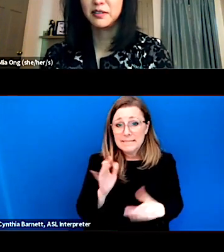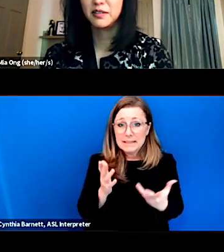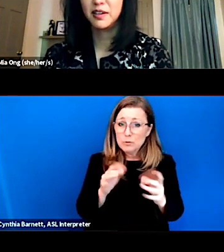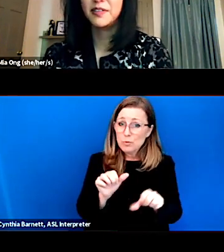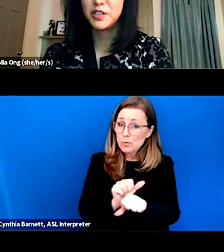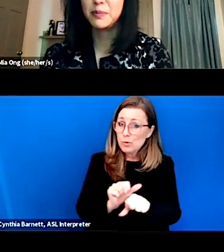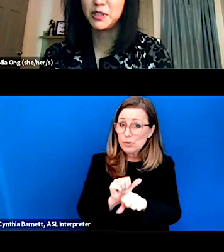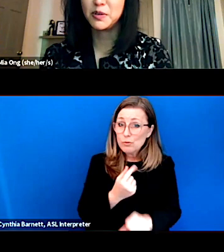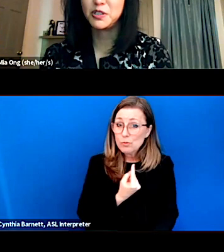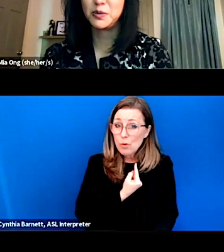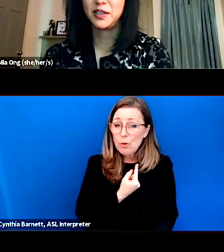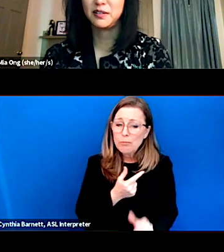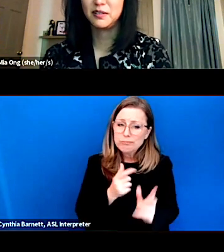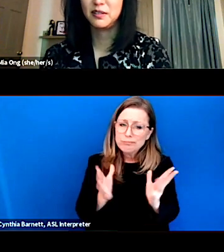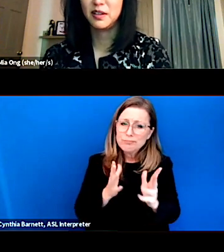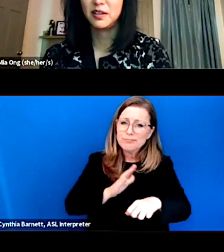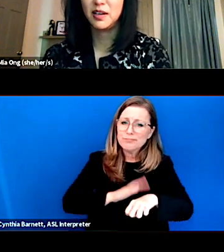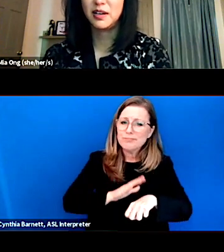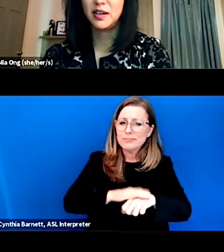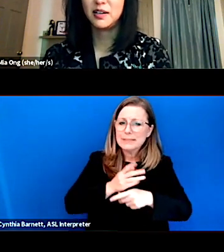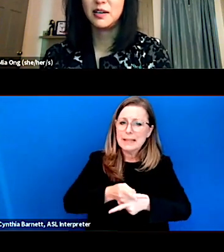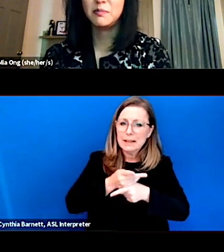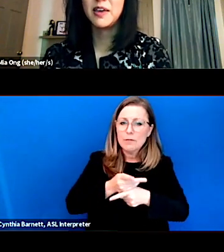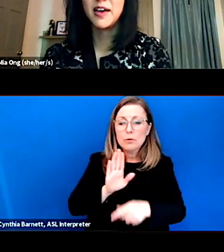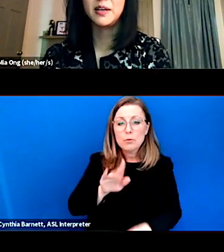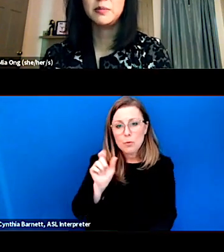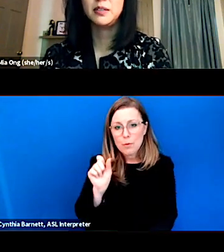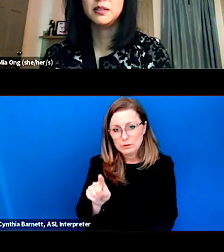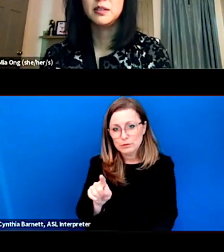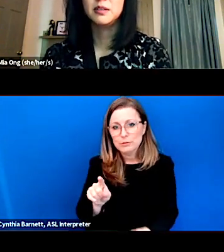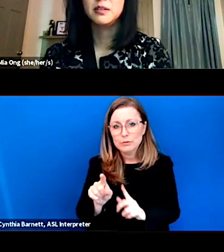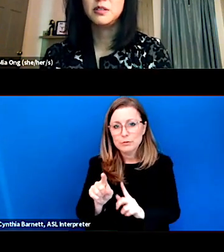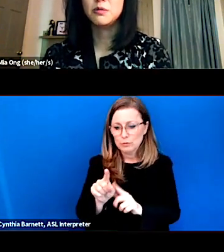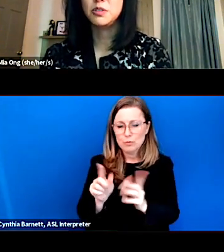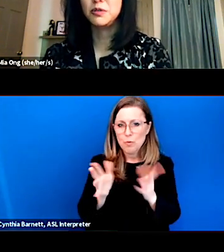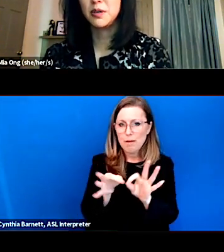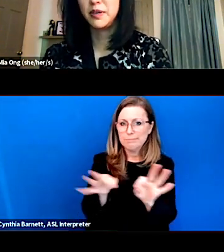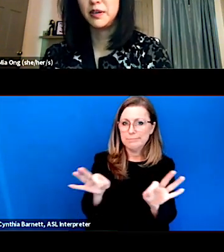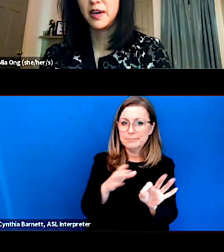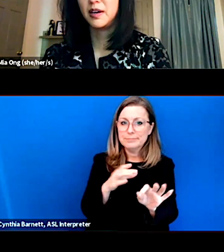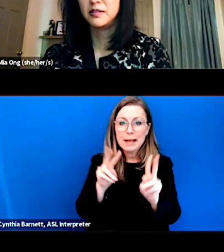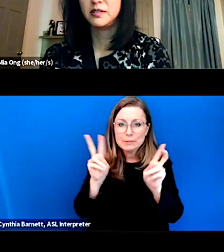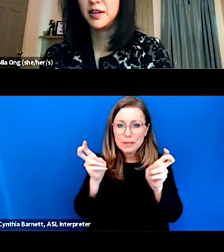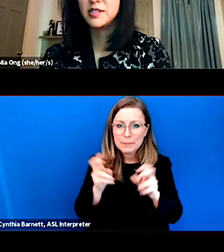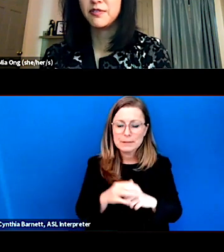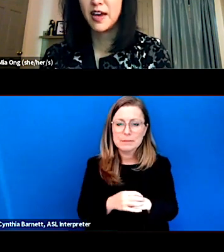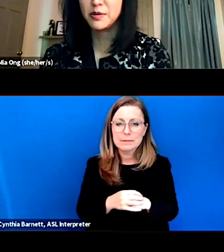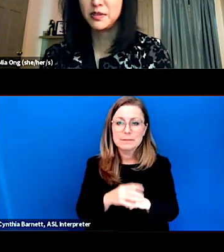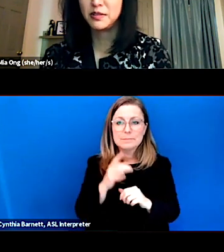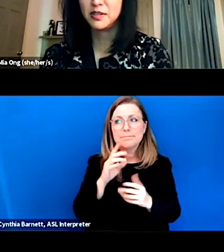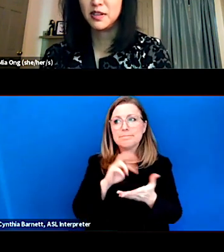asking and the topic you are choosing. And by that, I mean, don't choose something that has tens